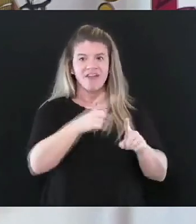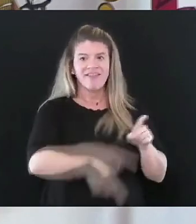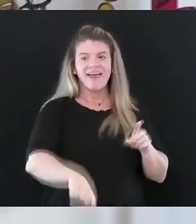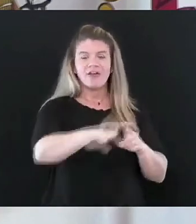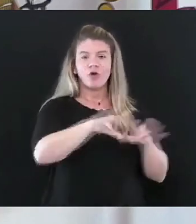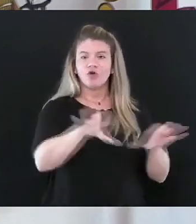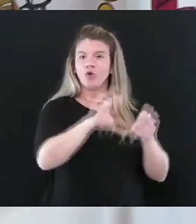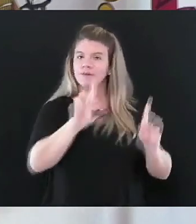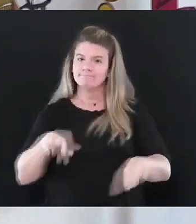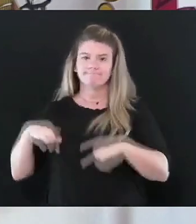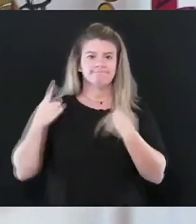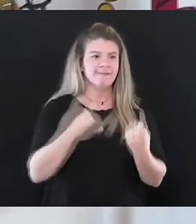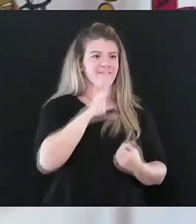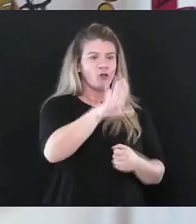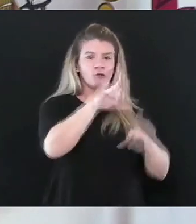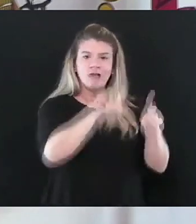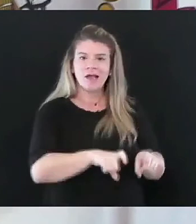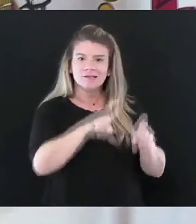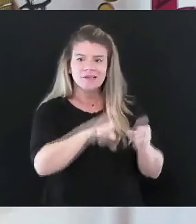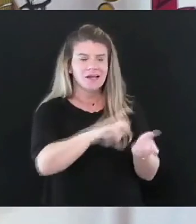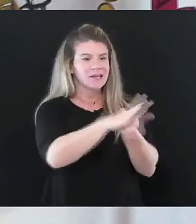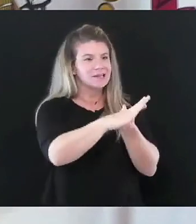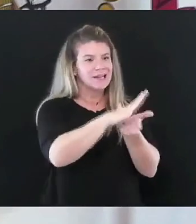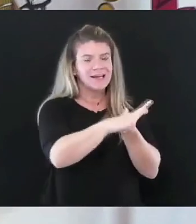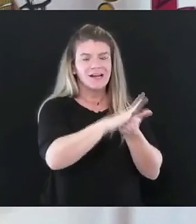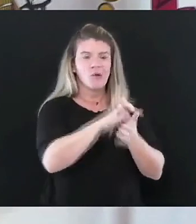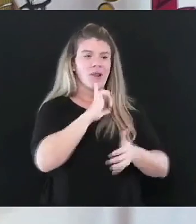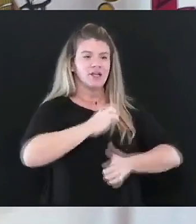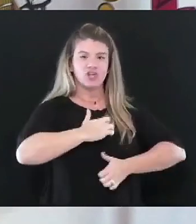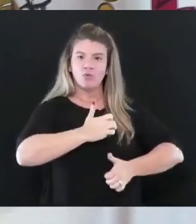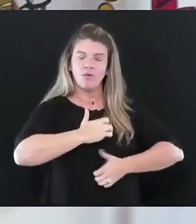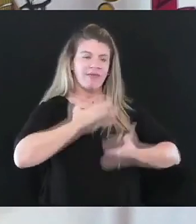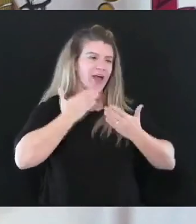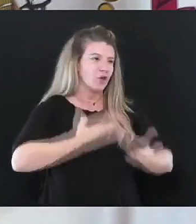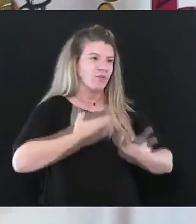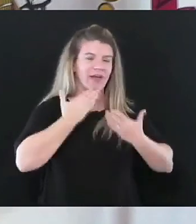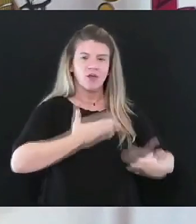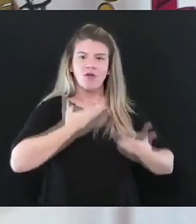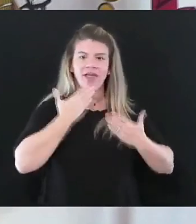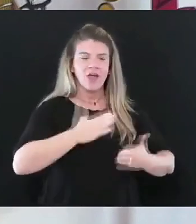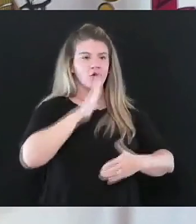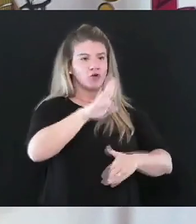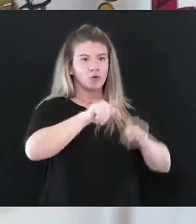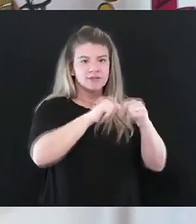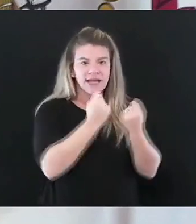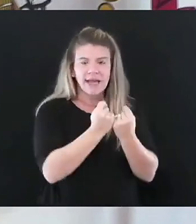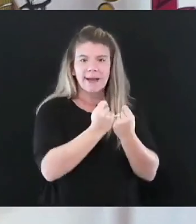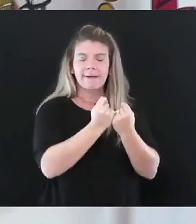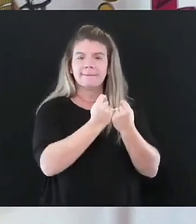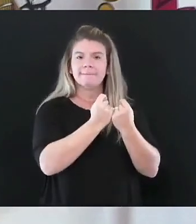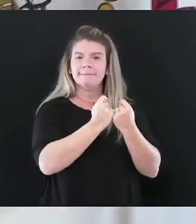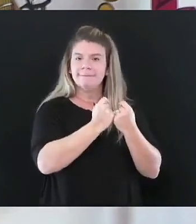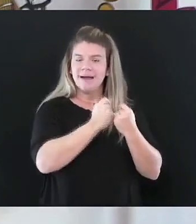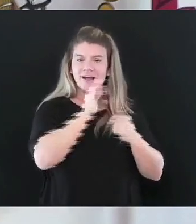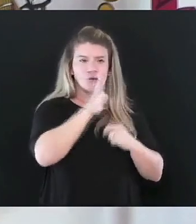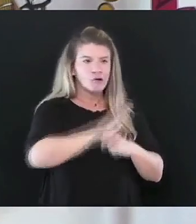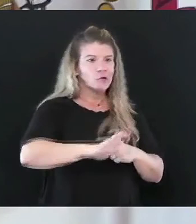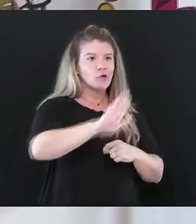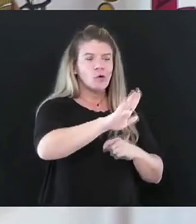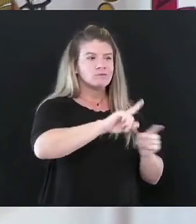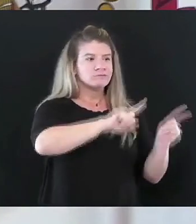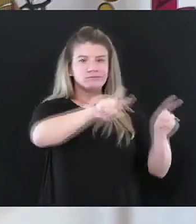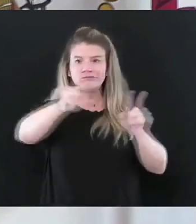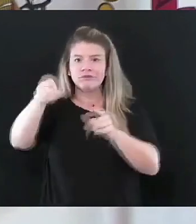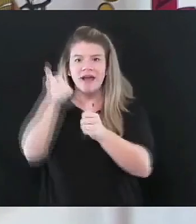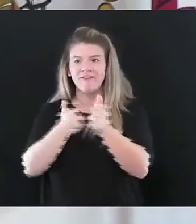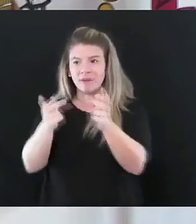all this testing and sanitization in general. Way to go, and way to go with all the troops and everybody that's doing a great work there.